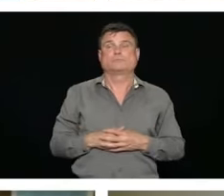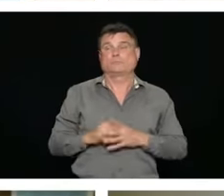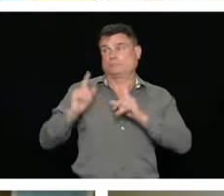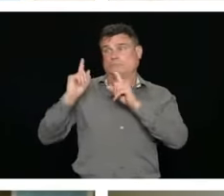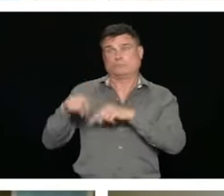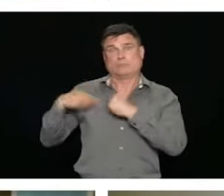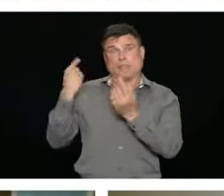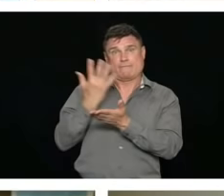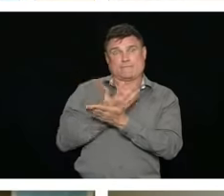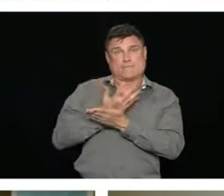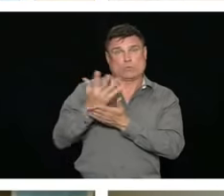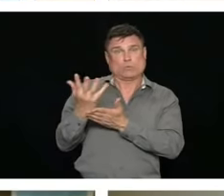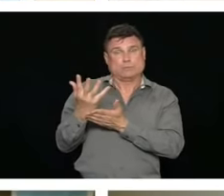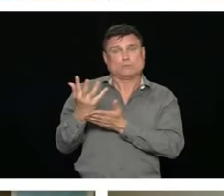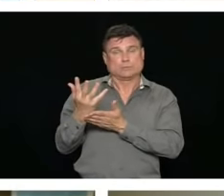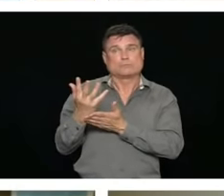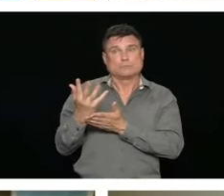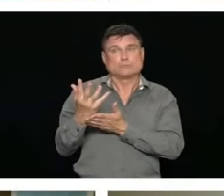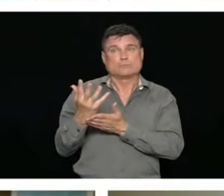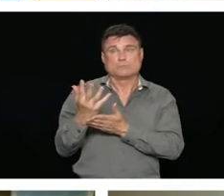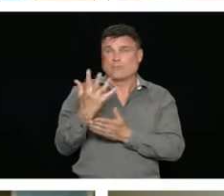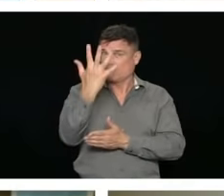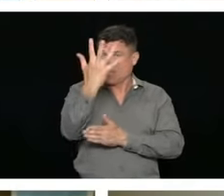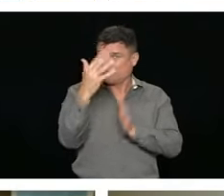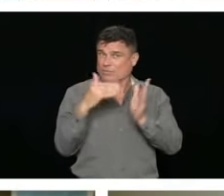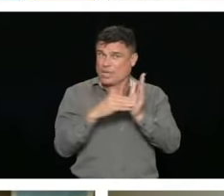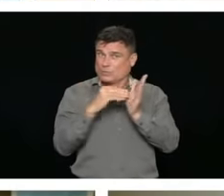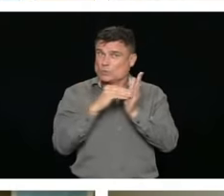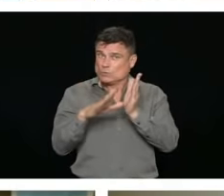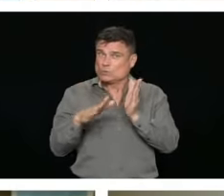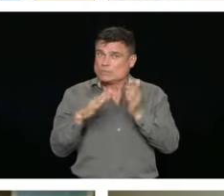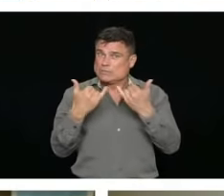in schools of our essential